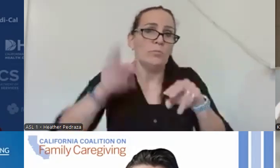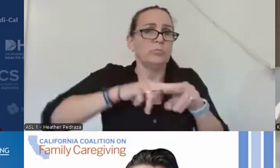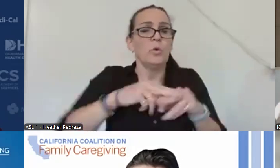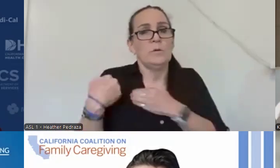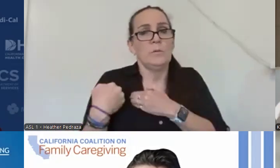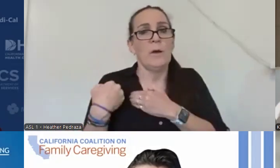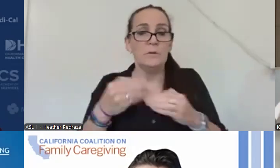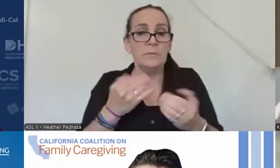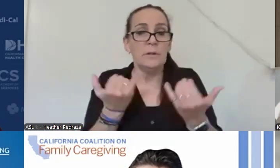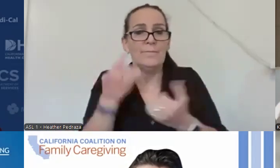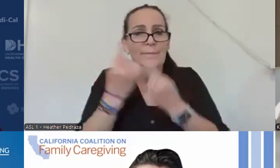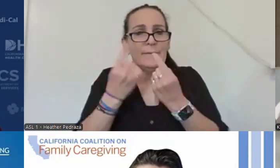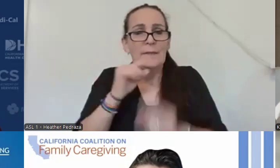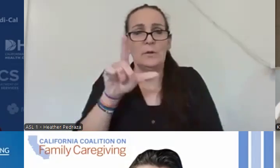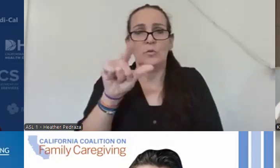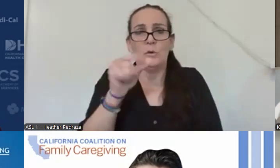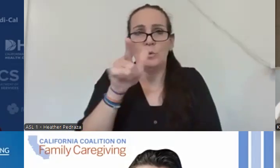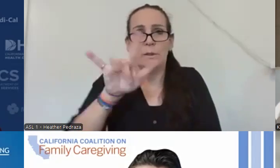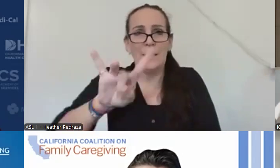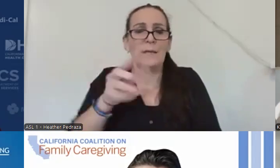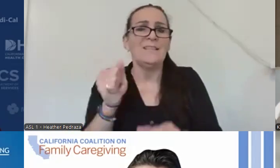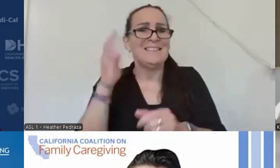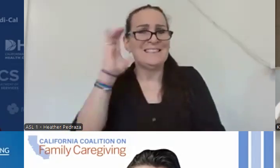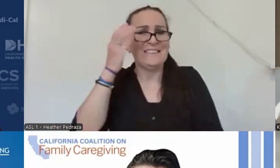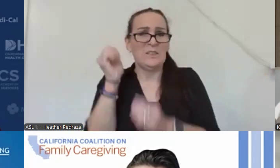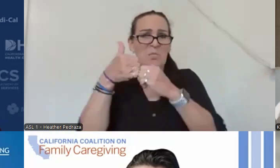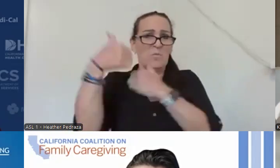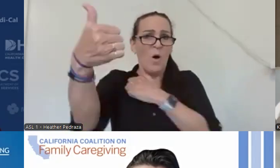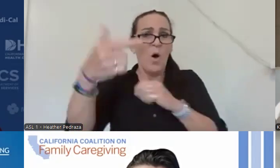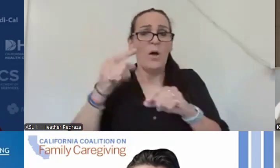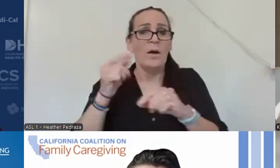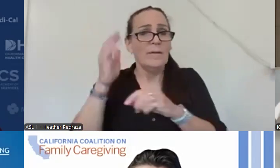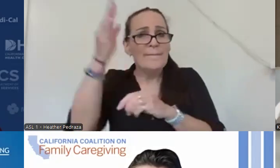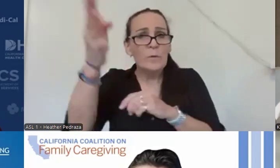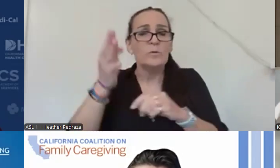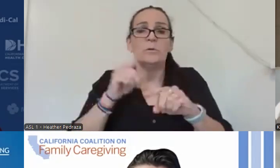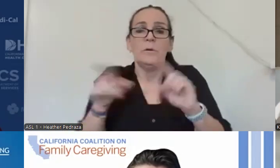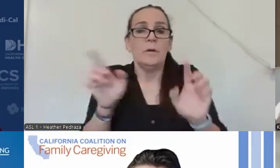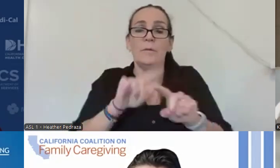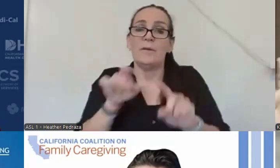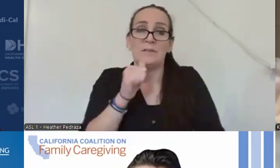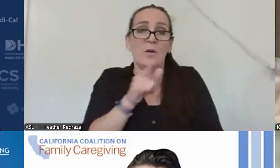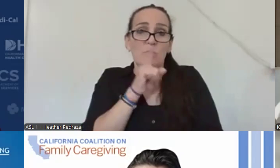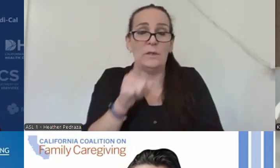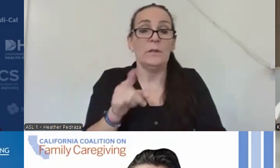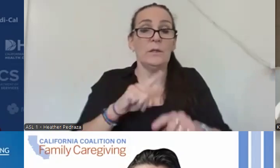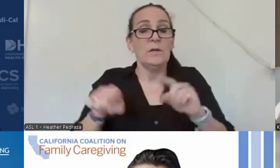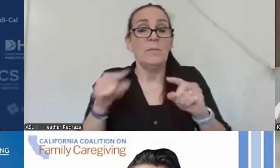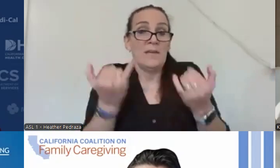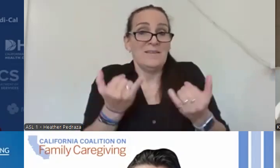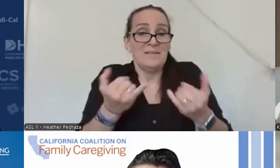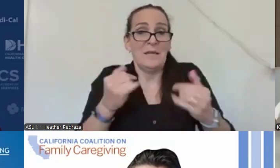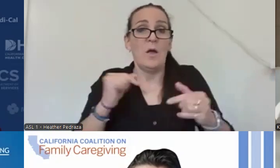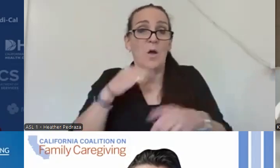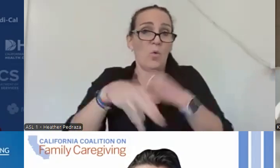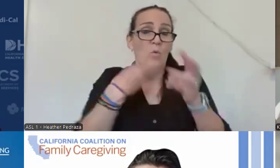timeline. 2028 seems far away, but it's really not that far away. And again, given the state of affairs in the